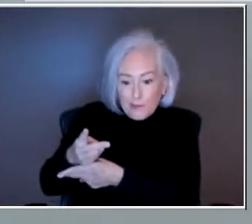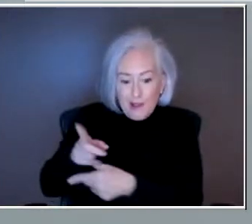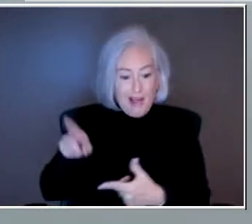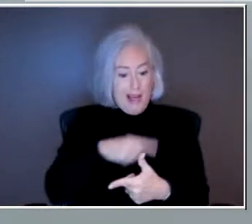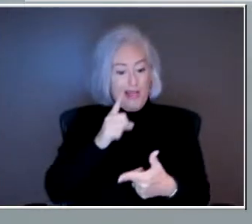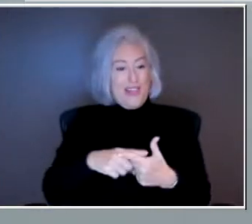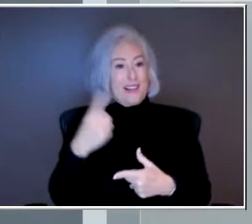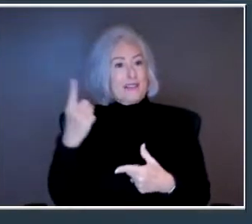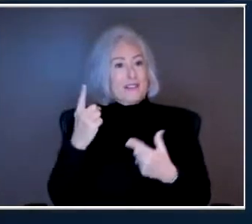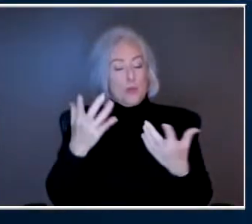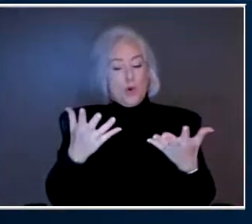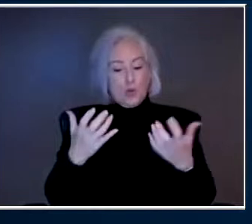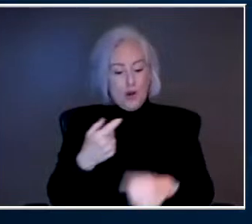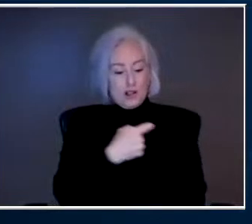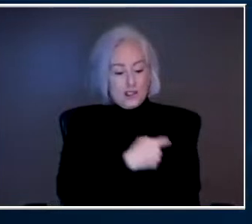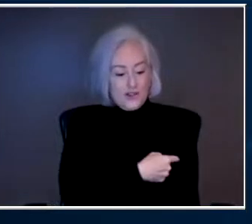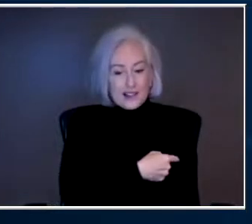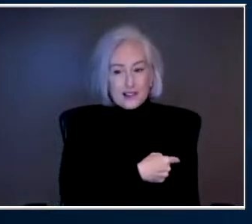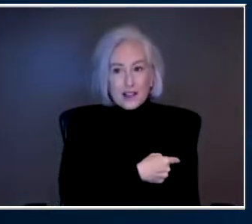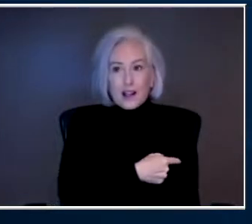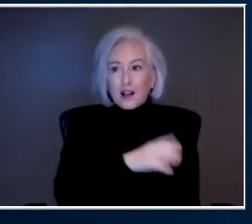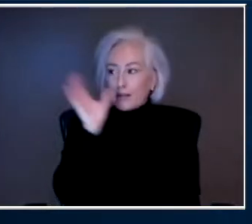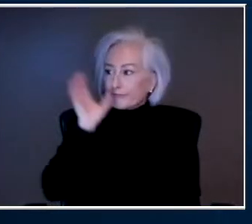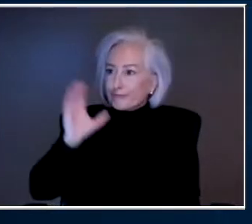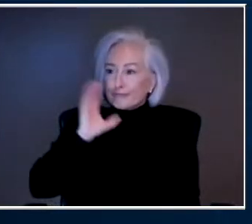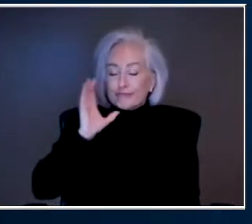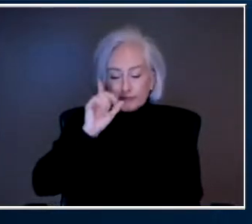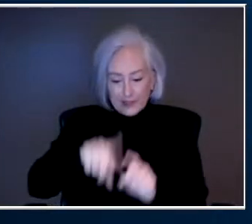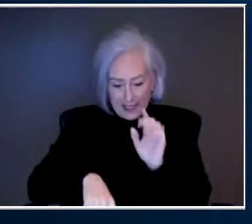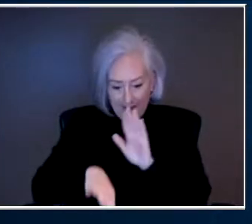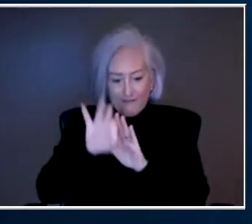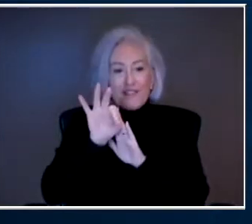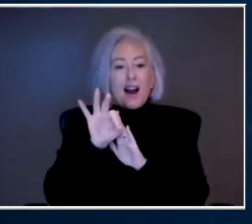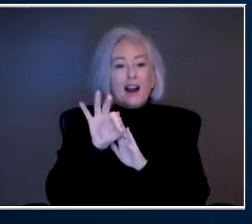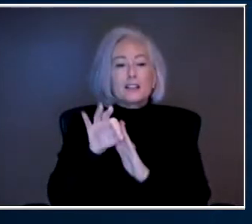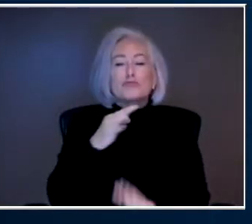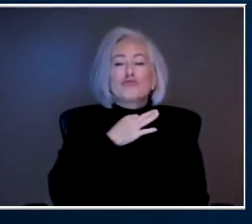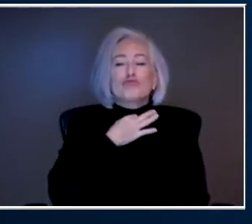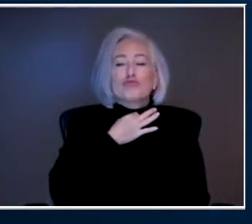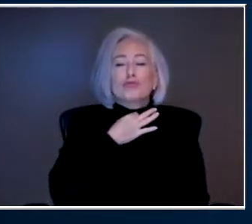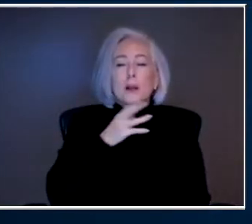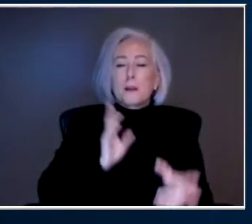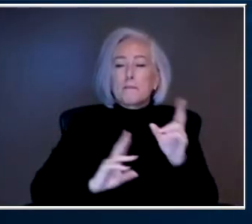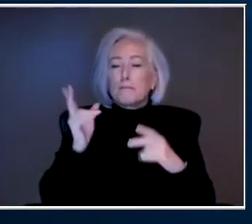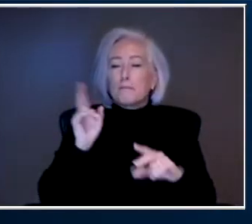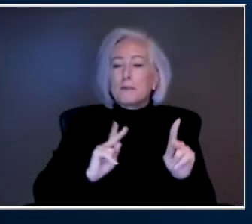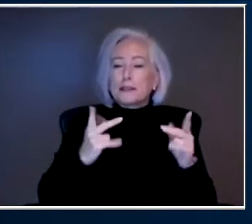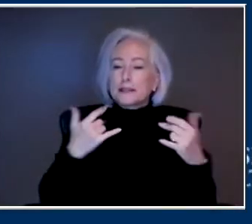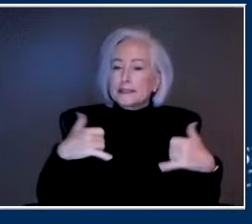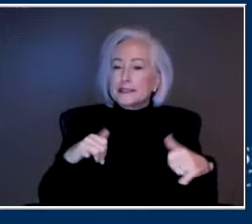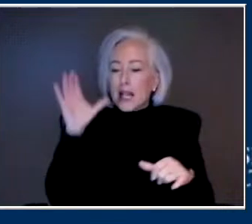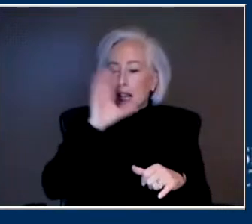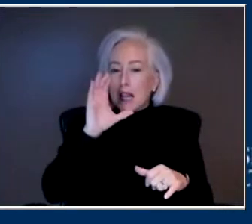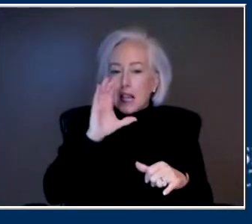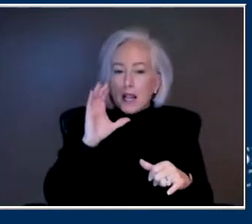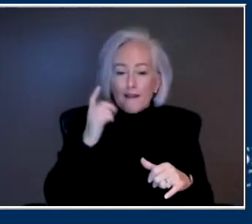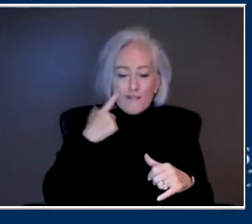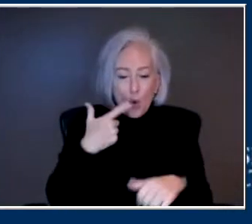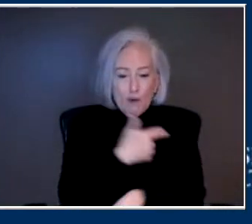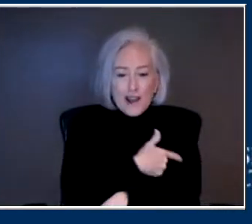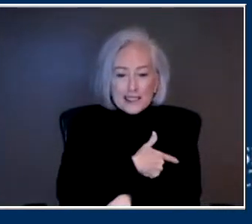just anecdotally, are you still hearing people having a tough time finding these vaccines? Yeah, I think so. I think